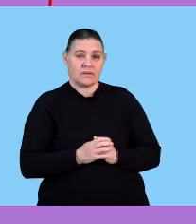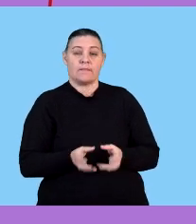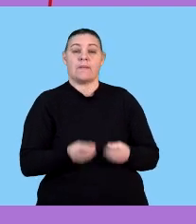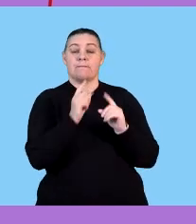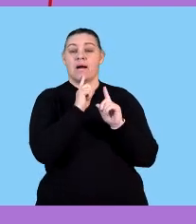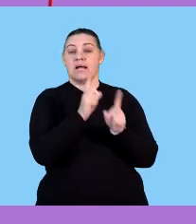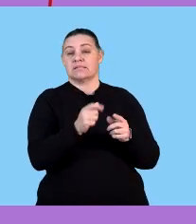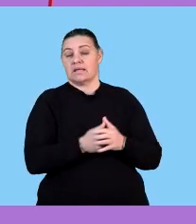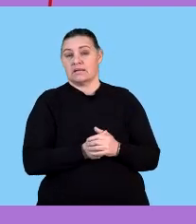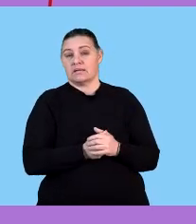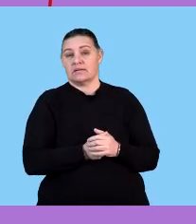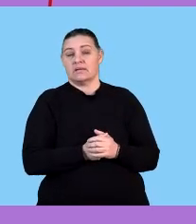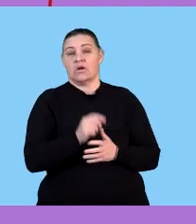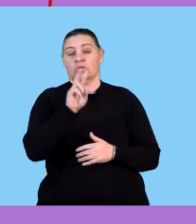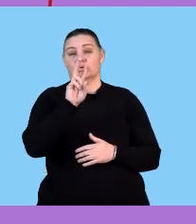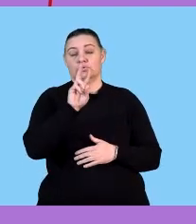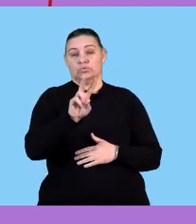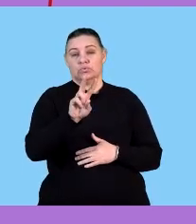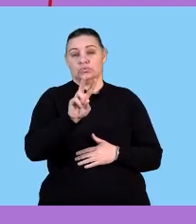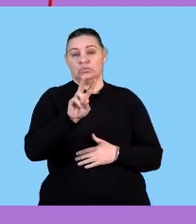That gives me an answer of